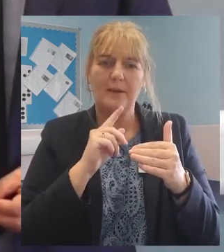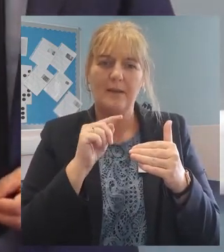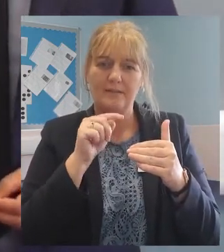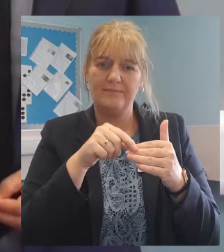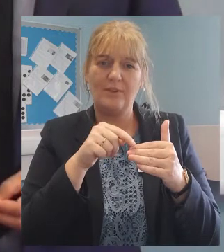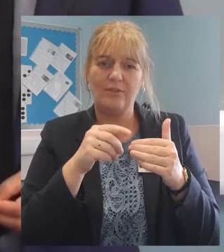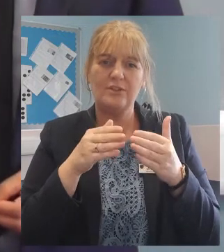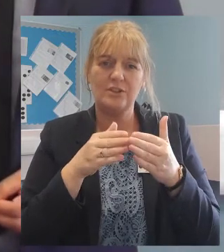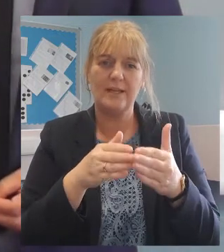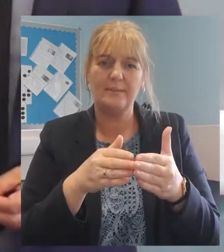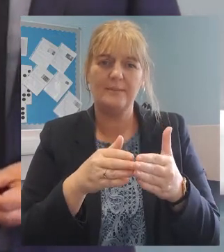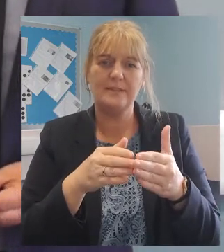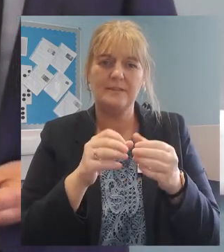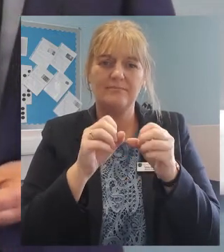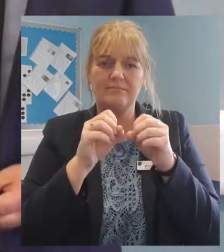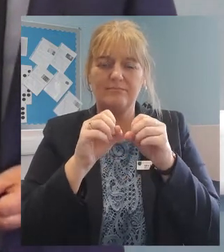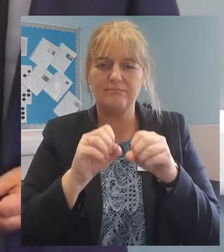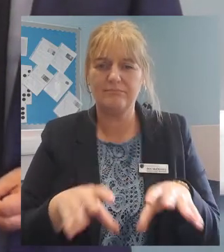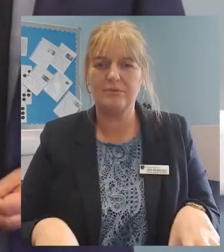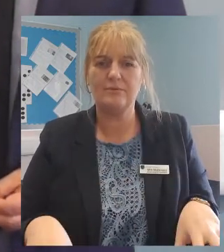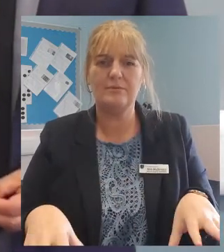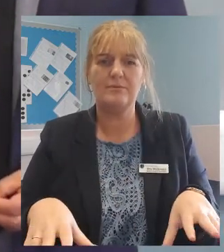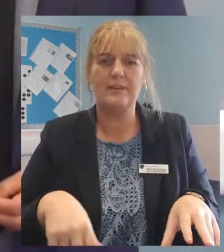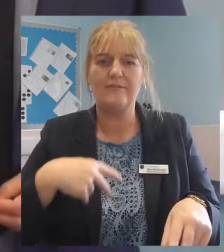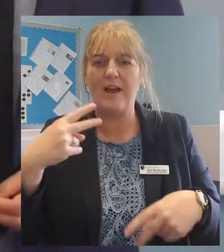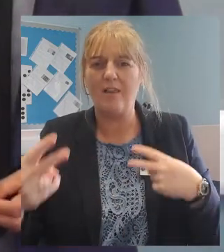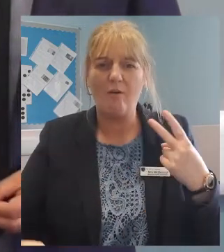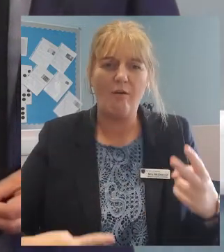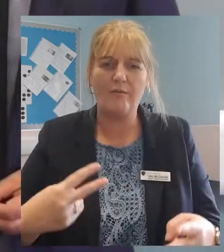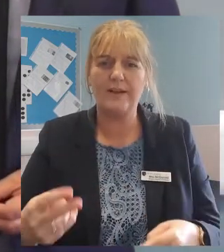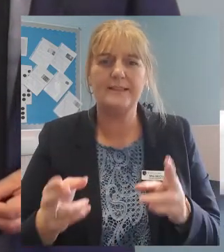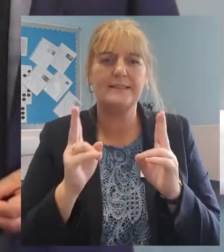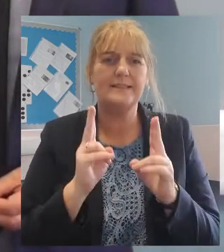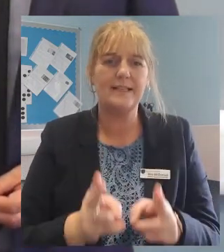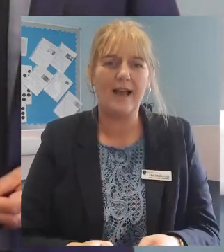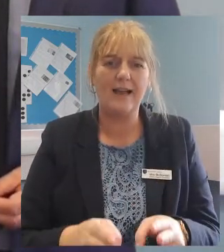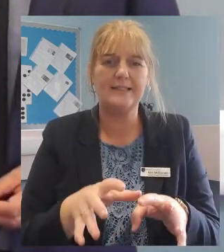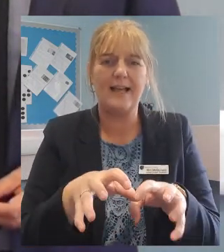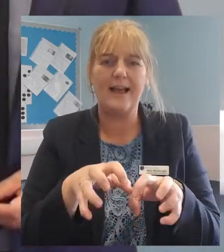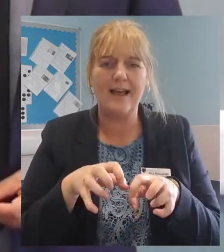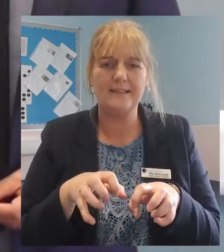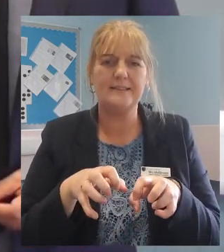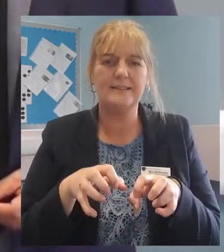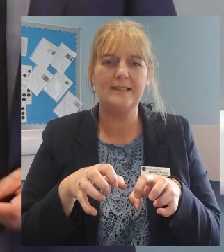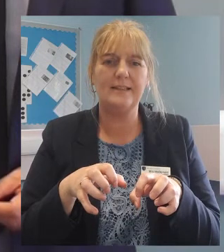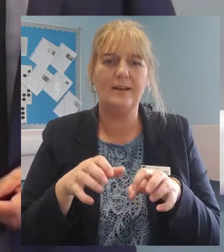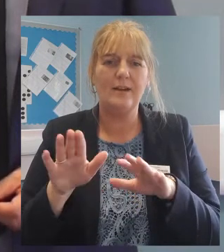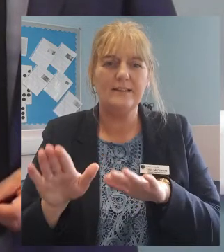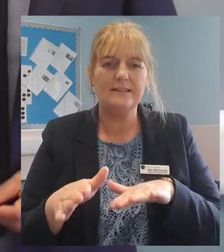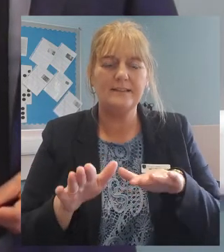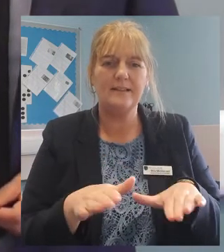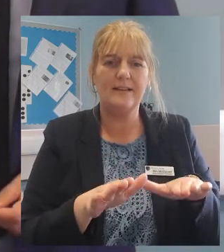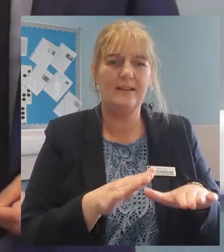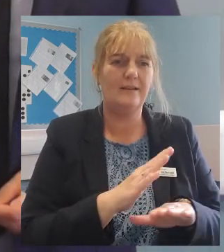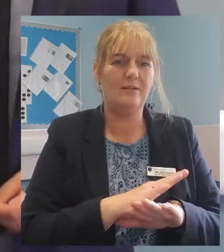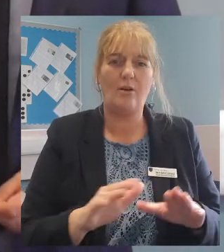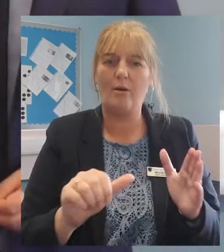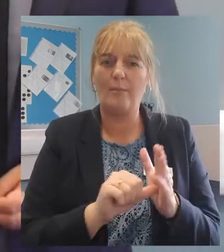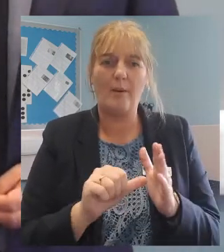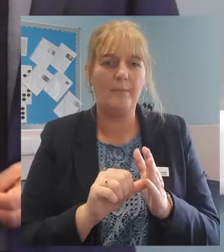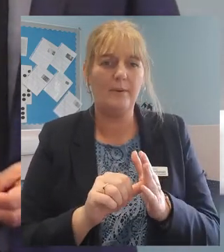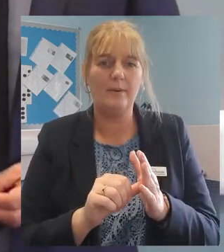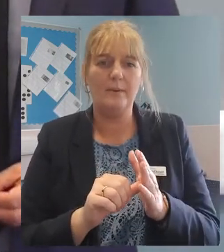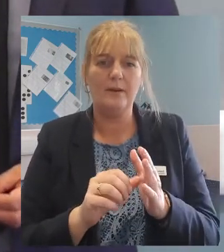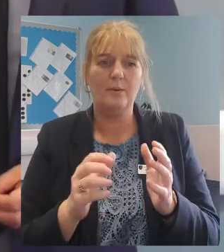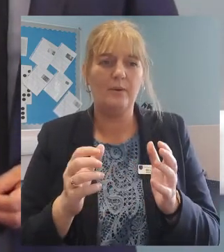the icy waters. Through investigating the cause of this disaster, they found that it wasn't a technology problem or even